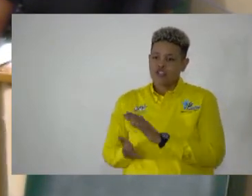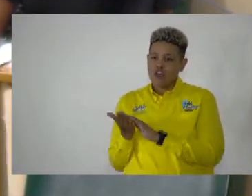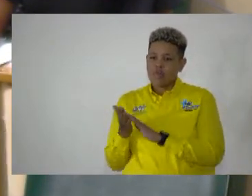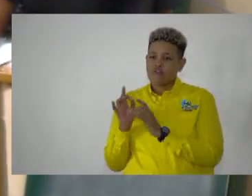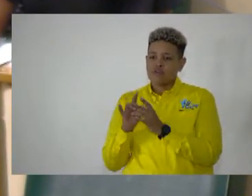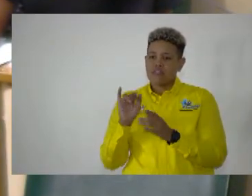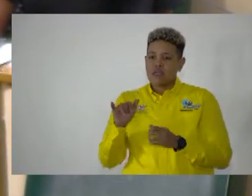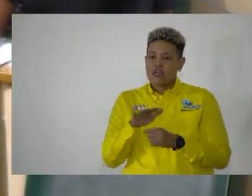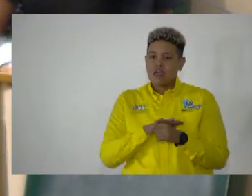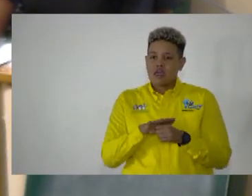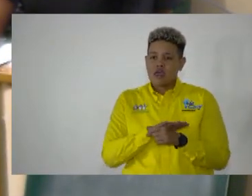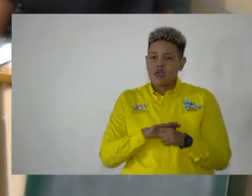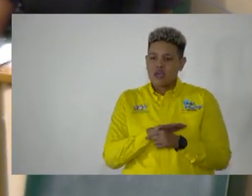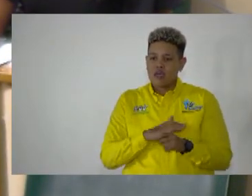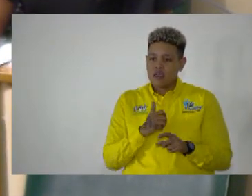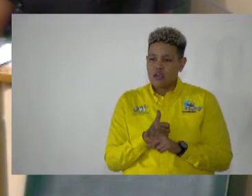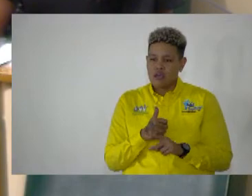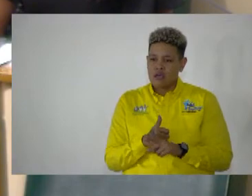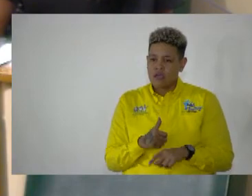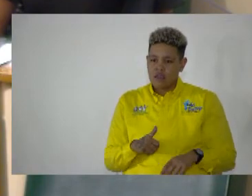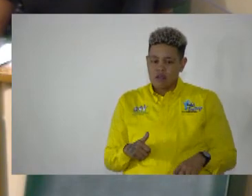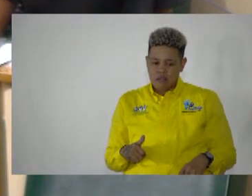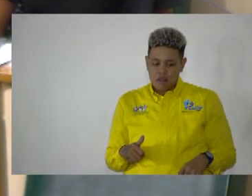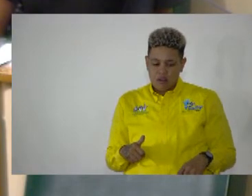areas. And so, Madam Speaker,